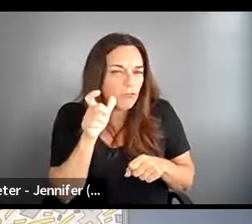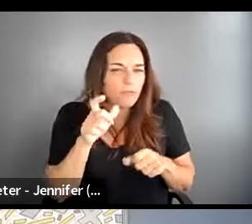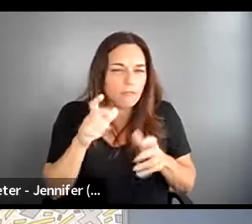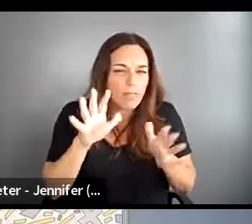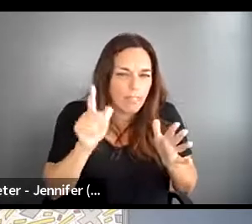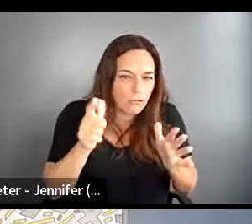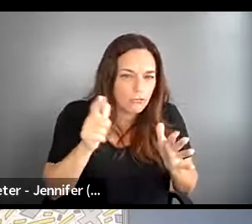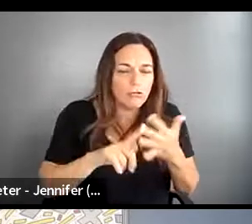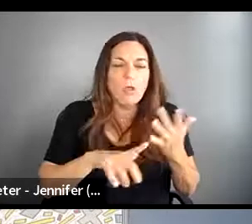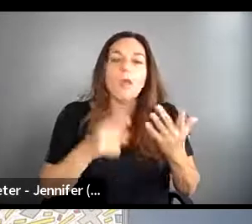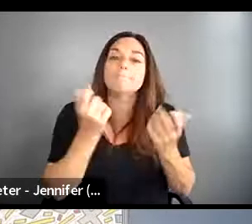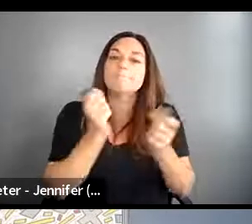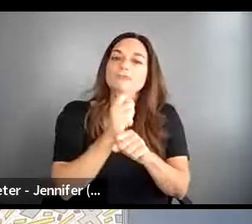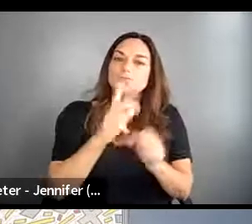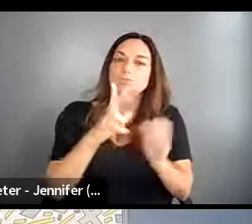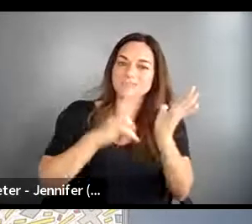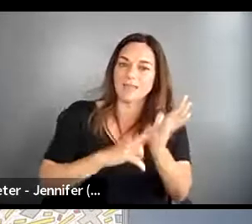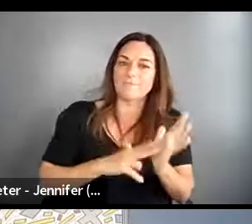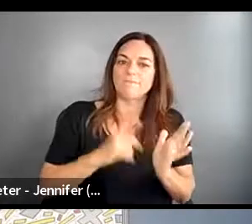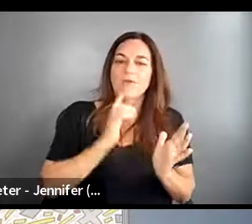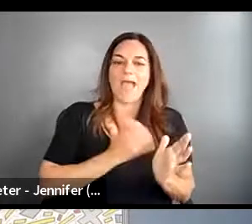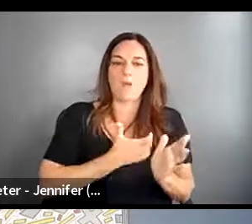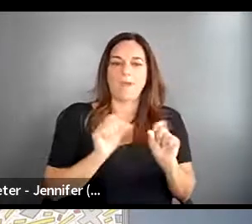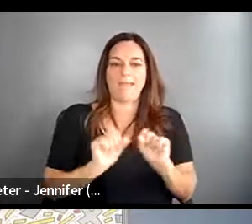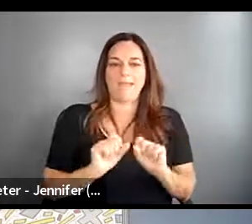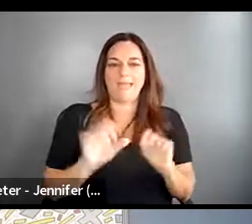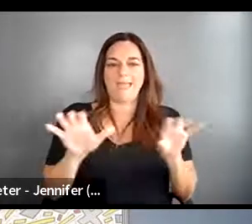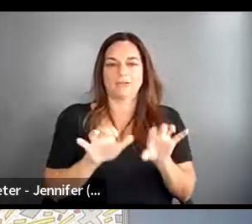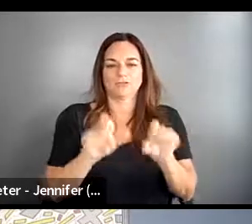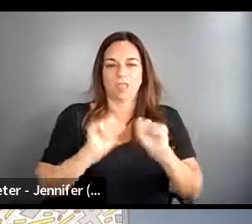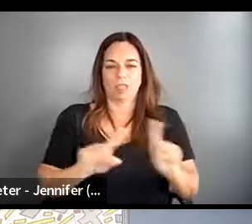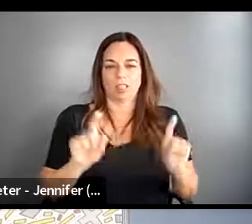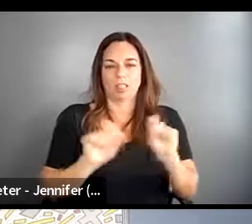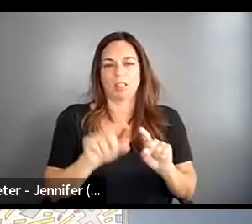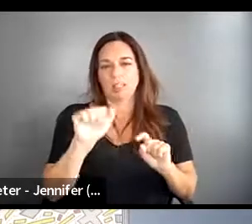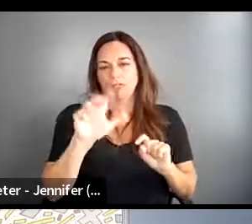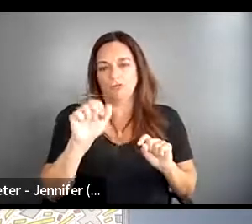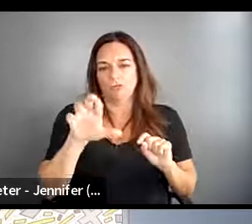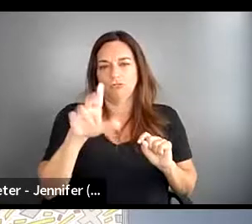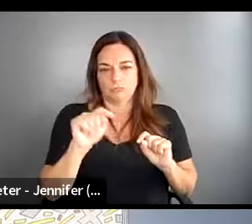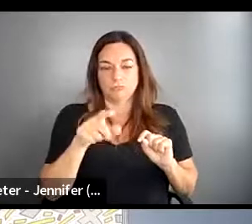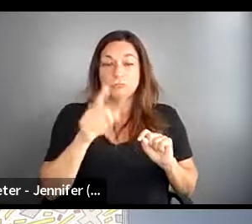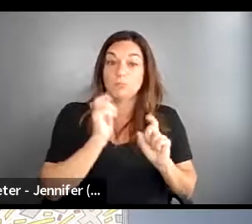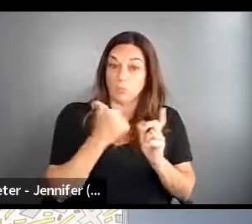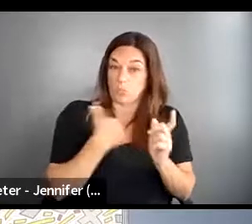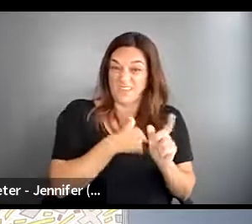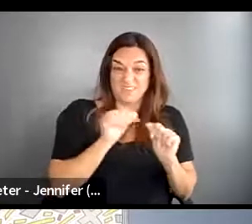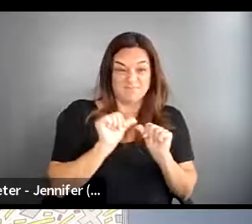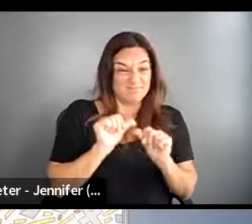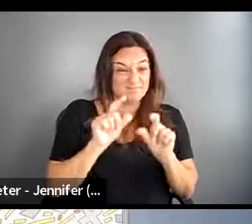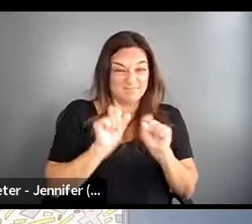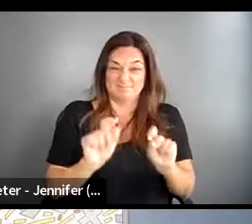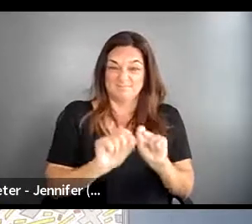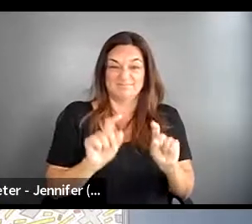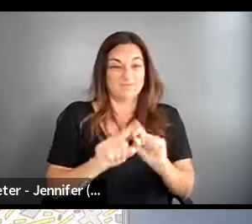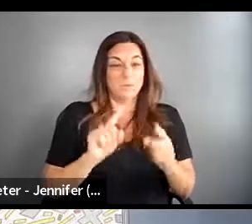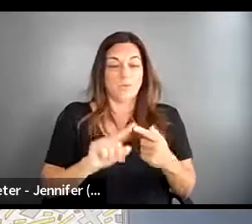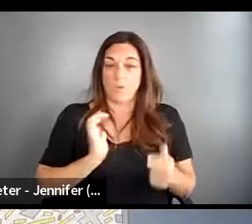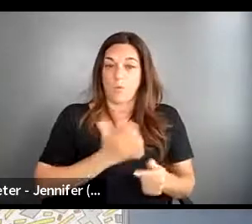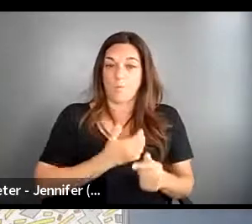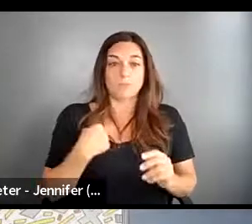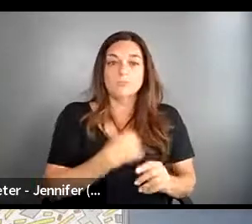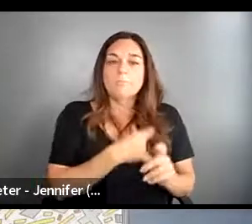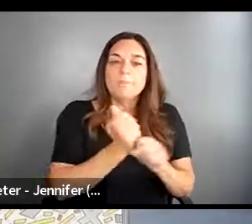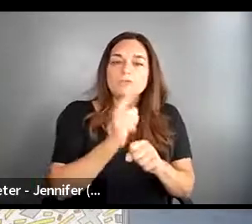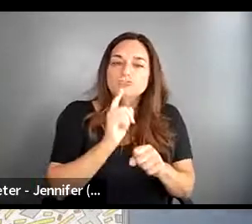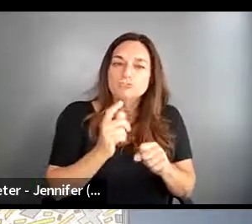up for our action alerts. We are constantly sending out blasts to our membership to figure out how people